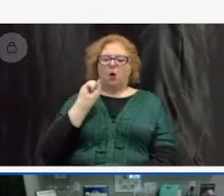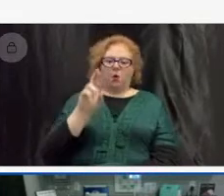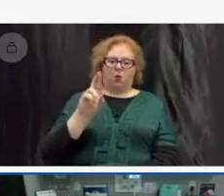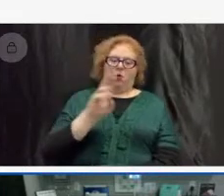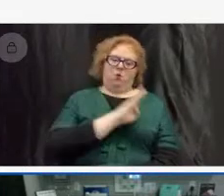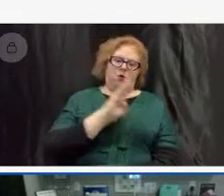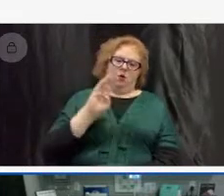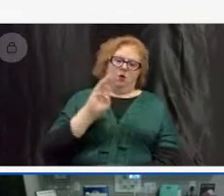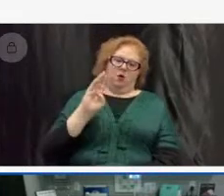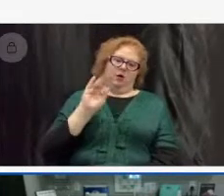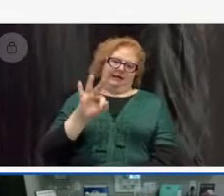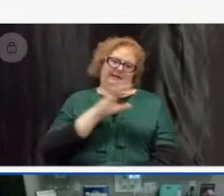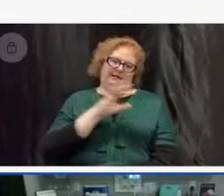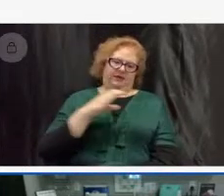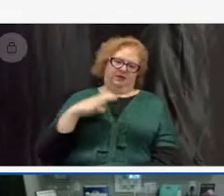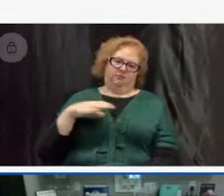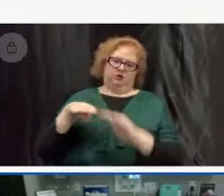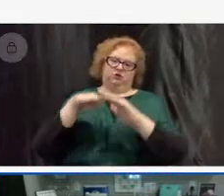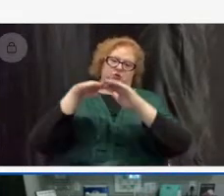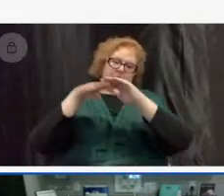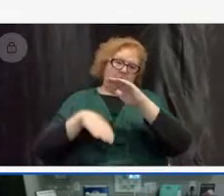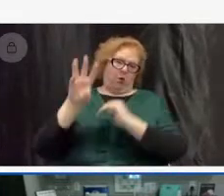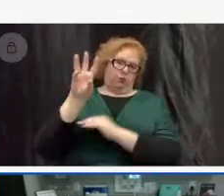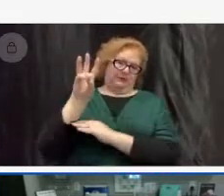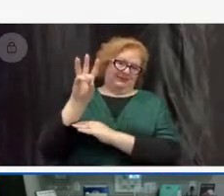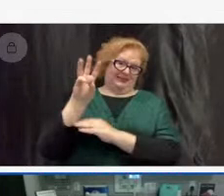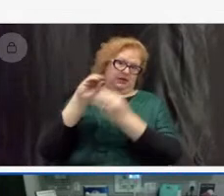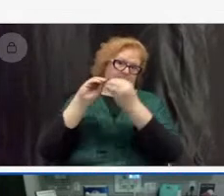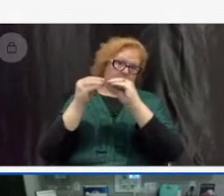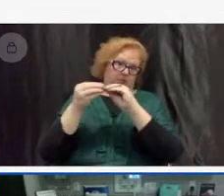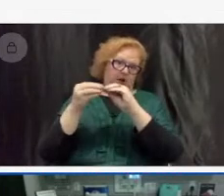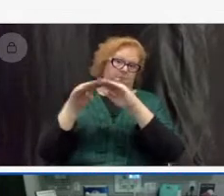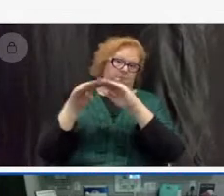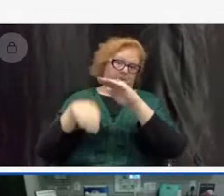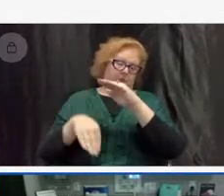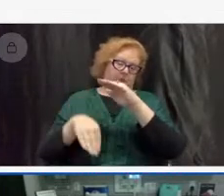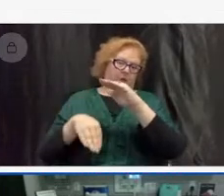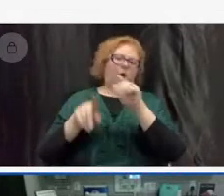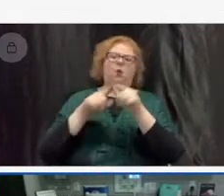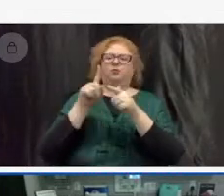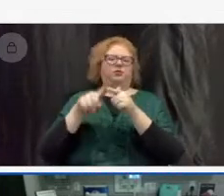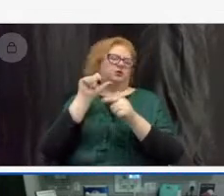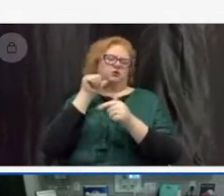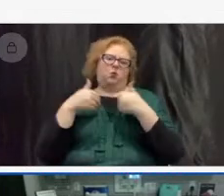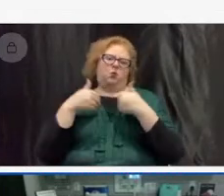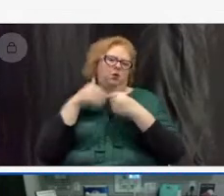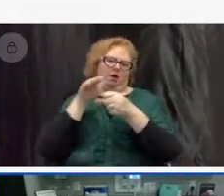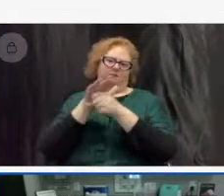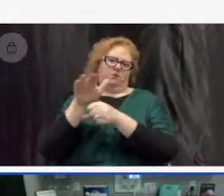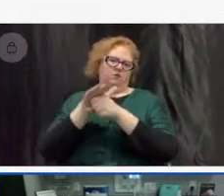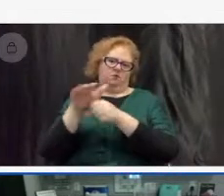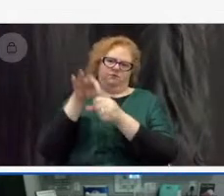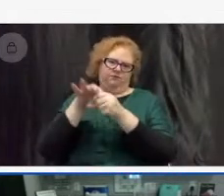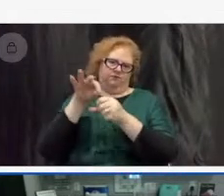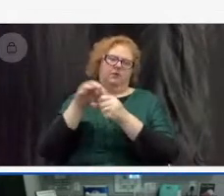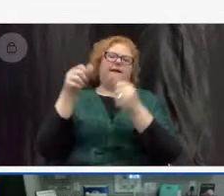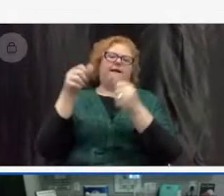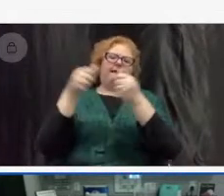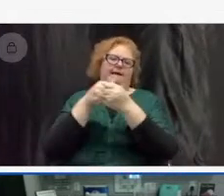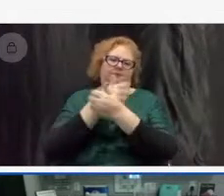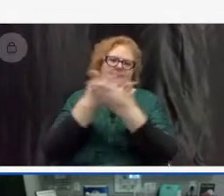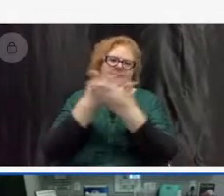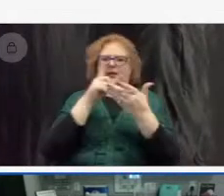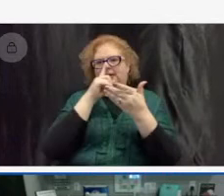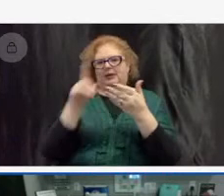is below 6 in number, because then you would not have a quorum, then everything is deferred. You cannot have